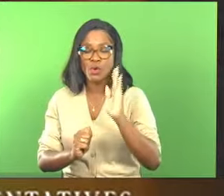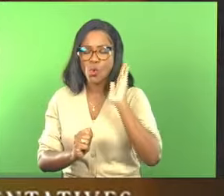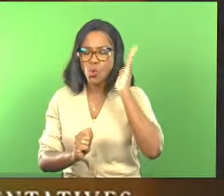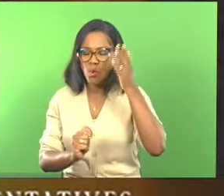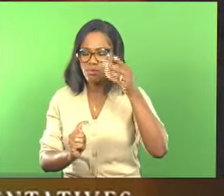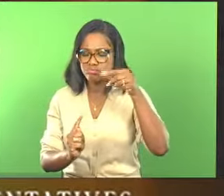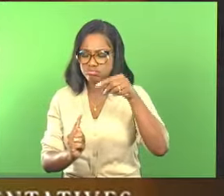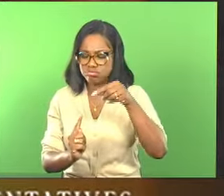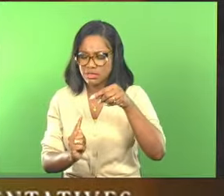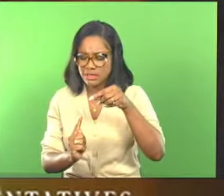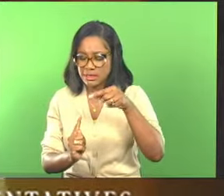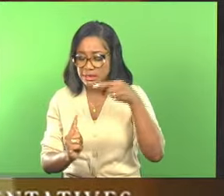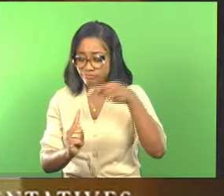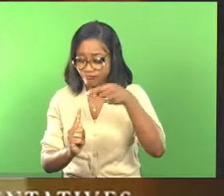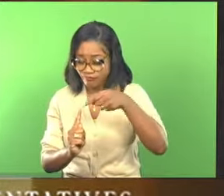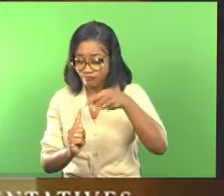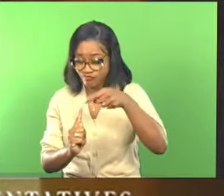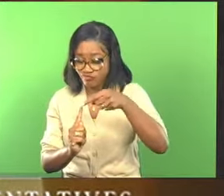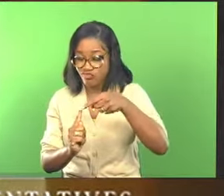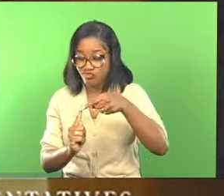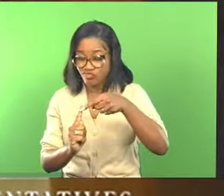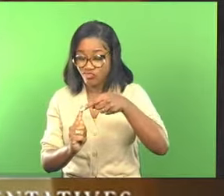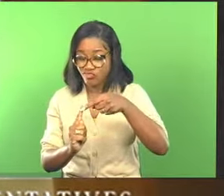priority nation for us.